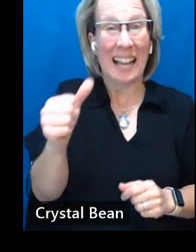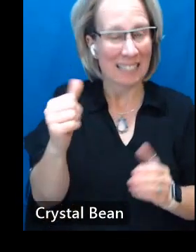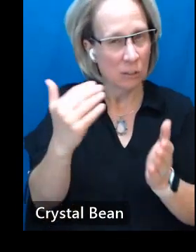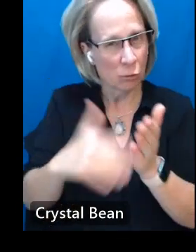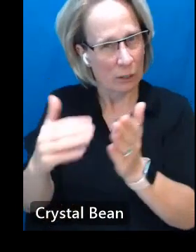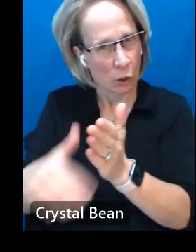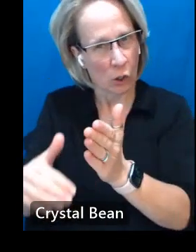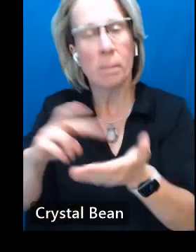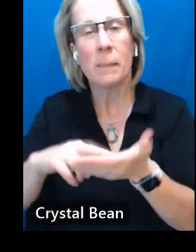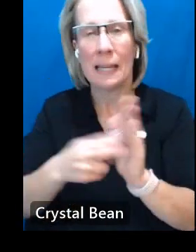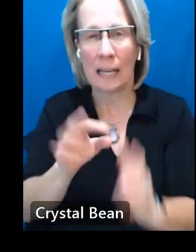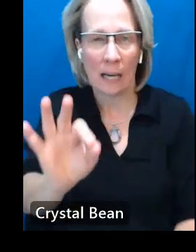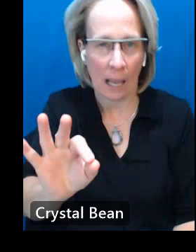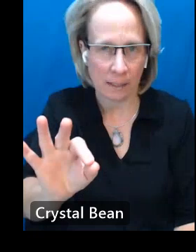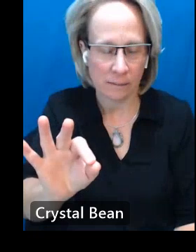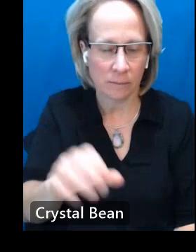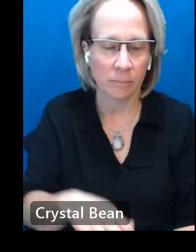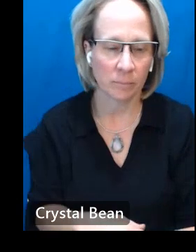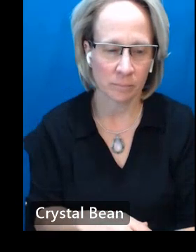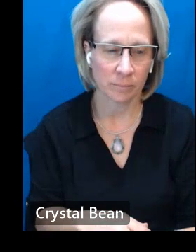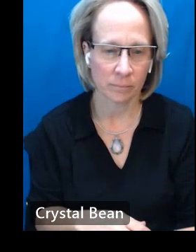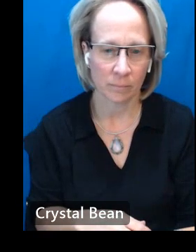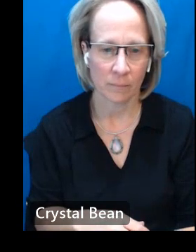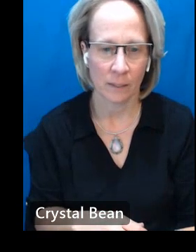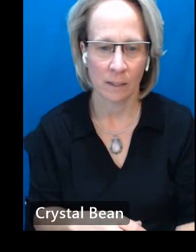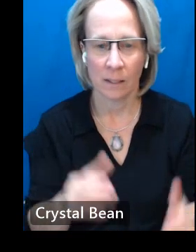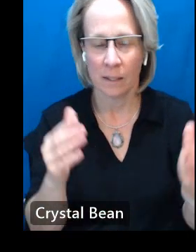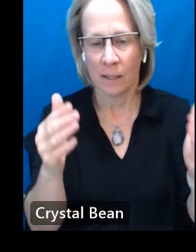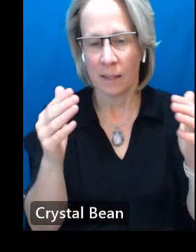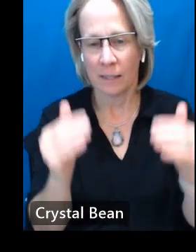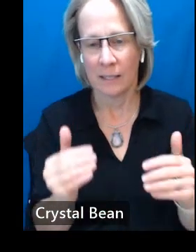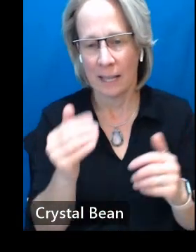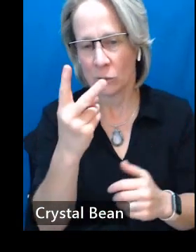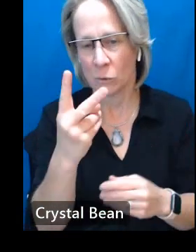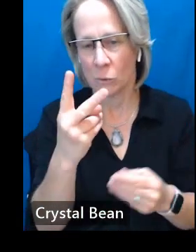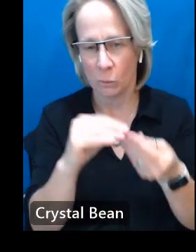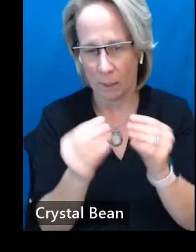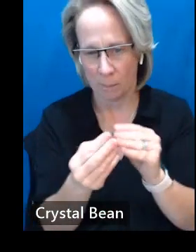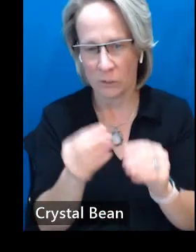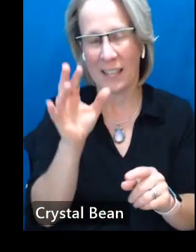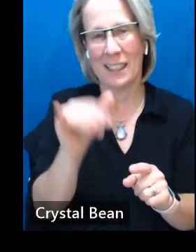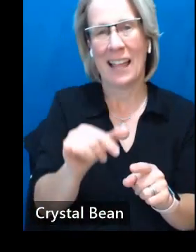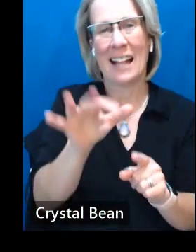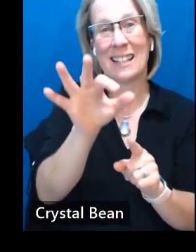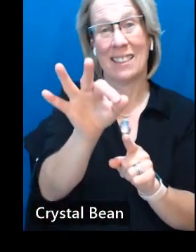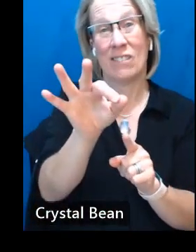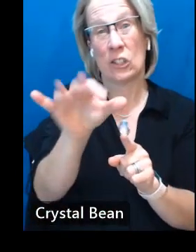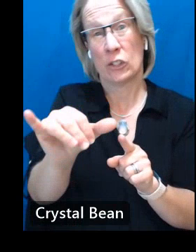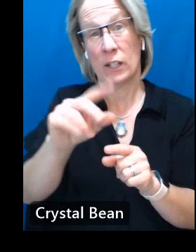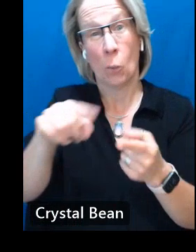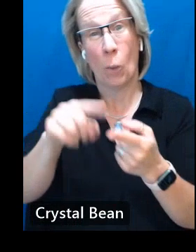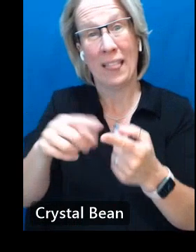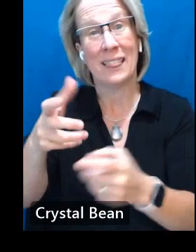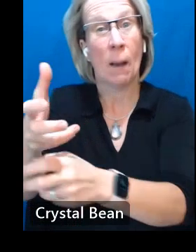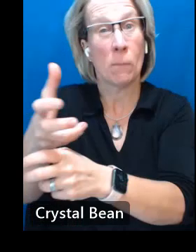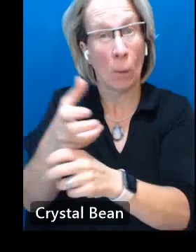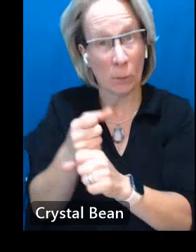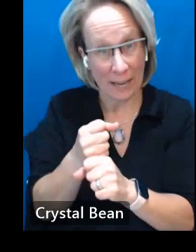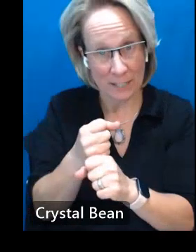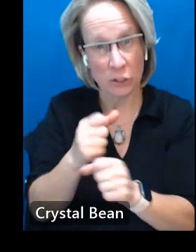Okay, and then the next one, the next two numbers are the fiscal year in which the appropriation began. So this is a little